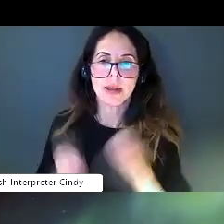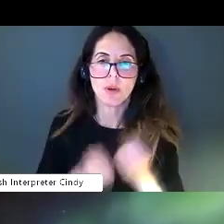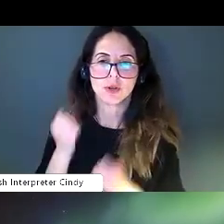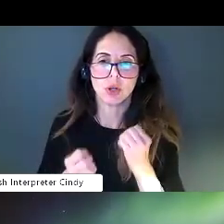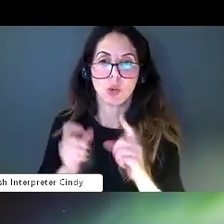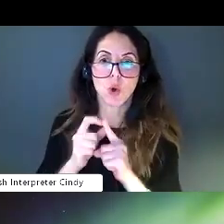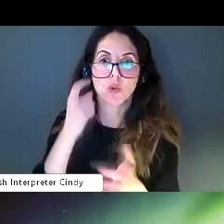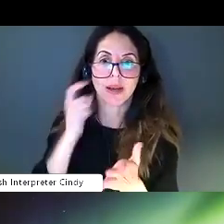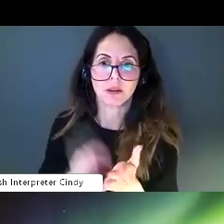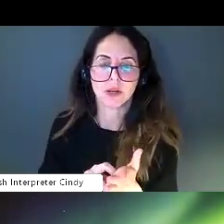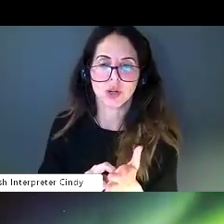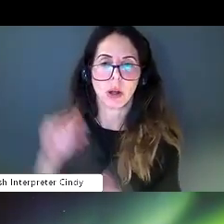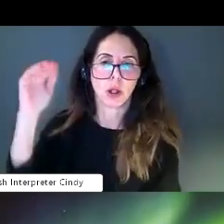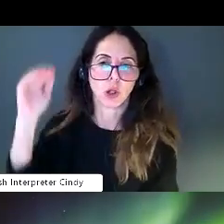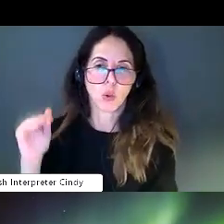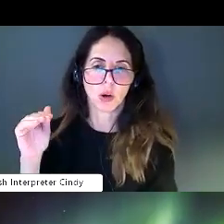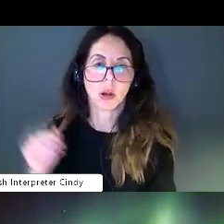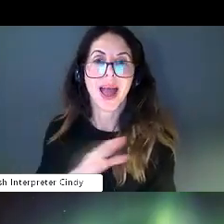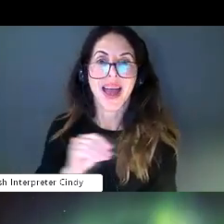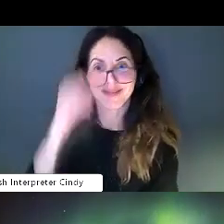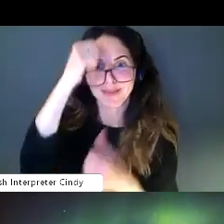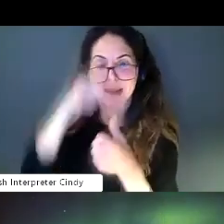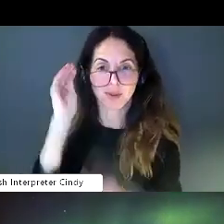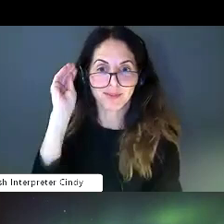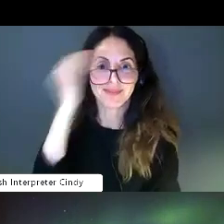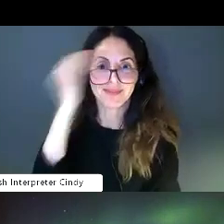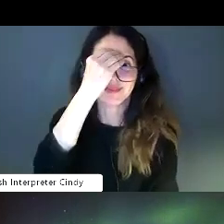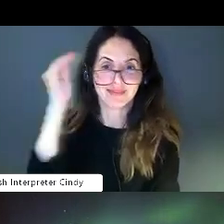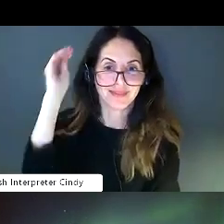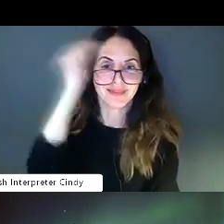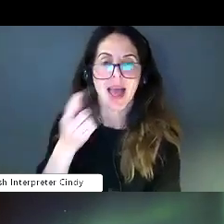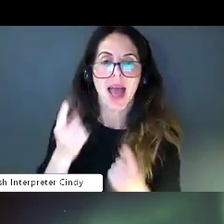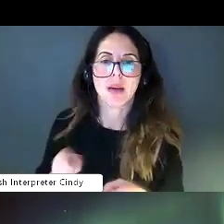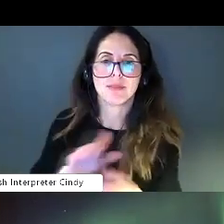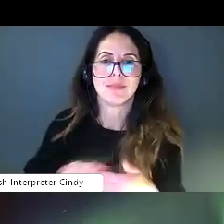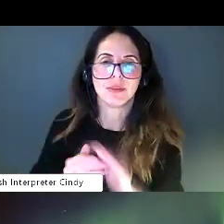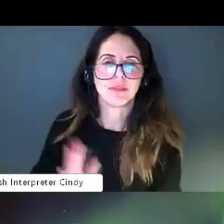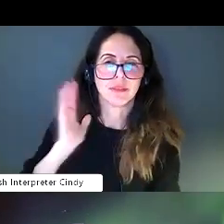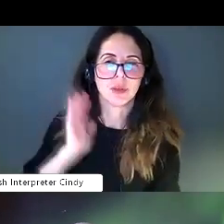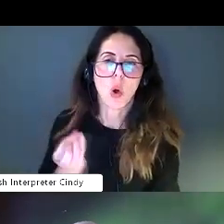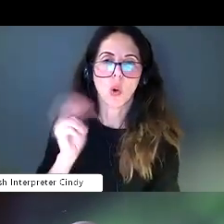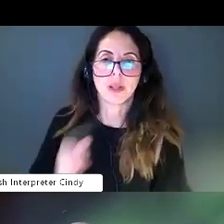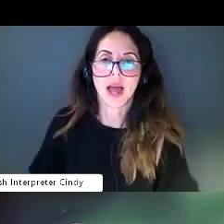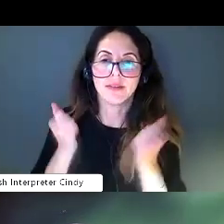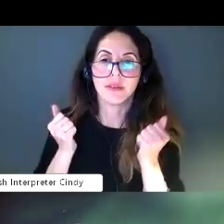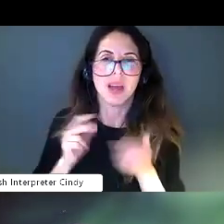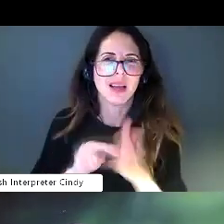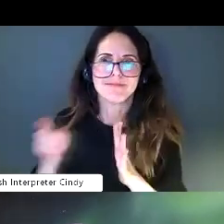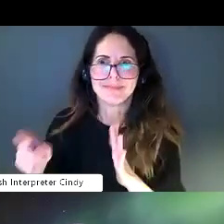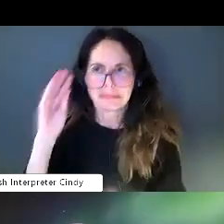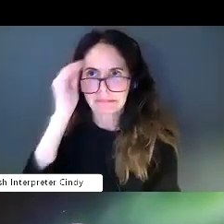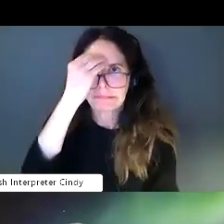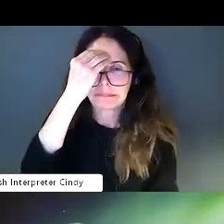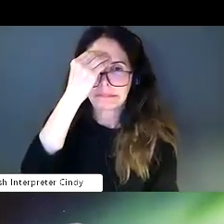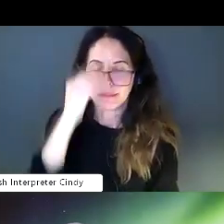recognition, as well as lower free recall of autobiographical events. So lower ability to remember vocabulary that